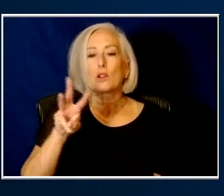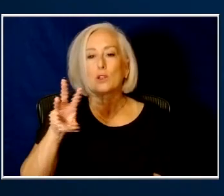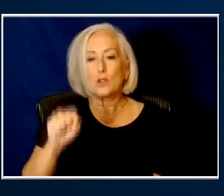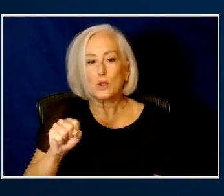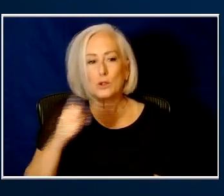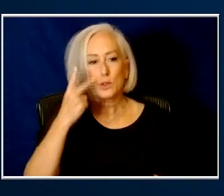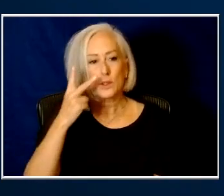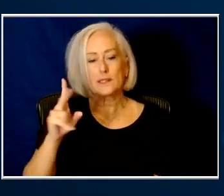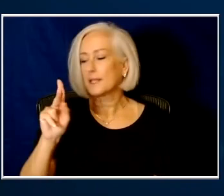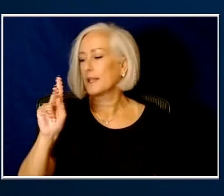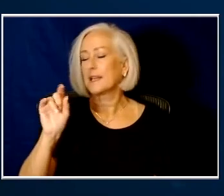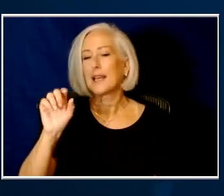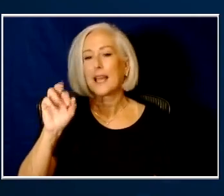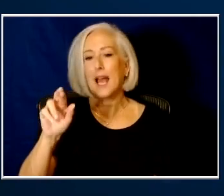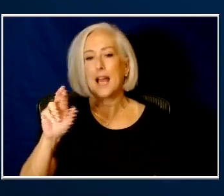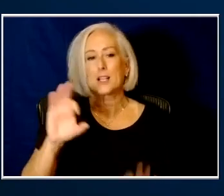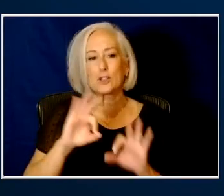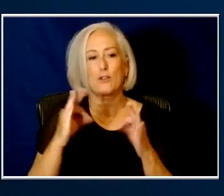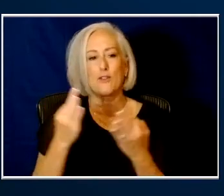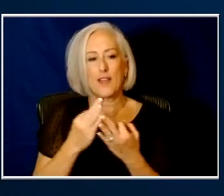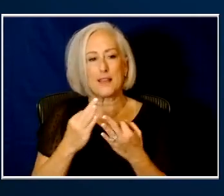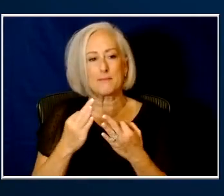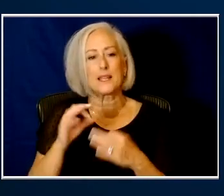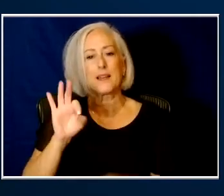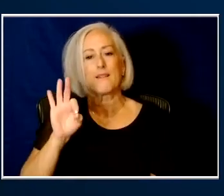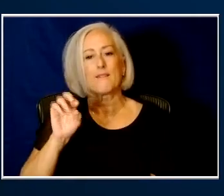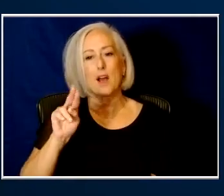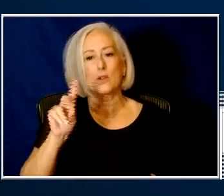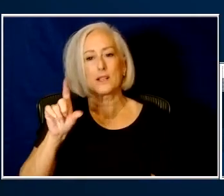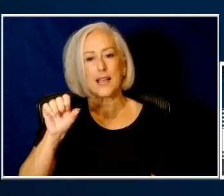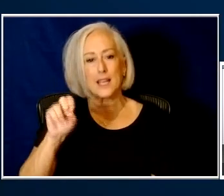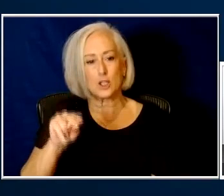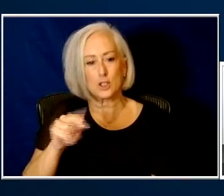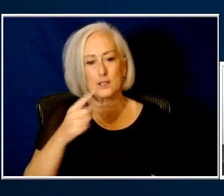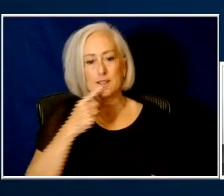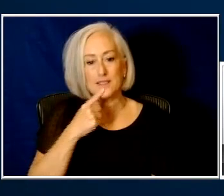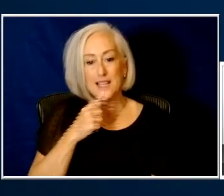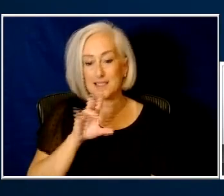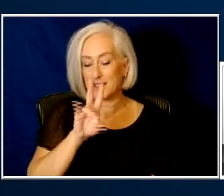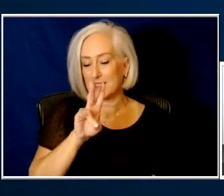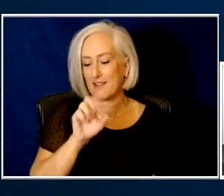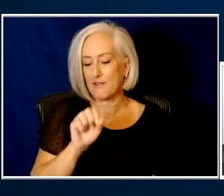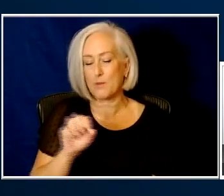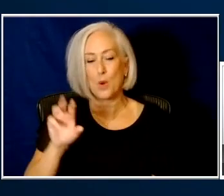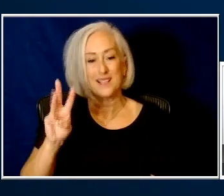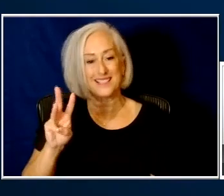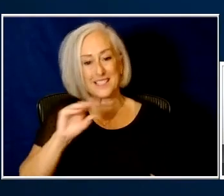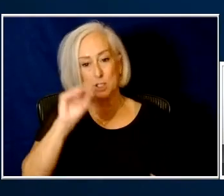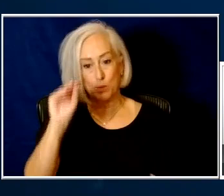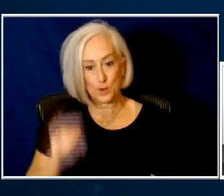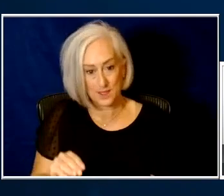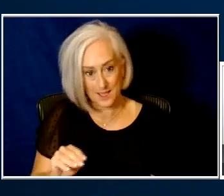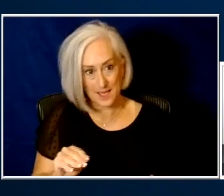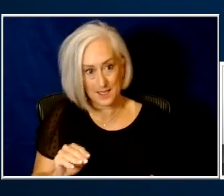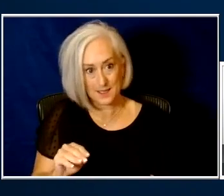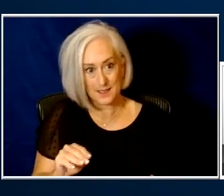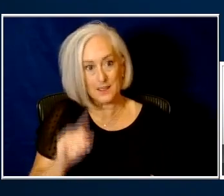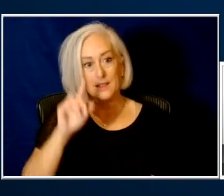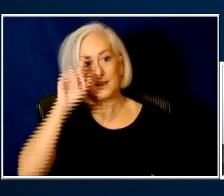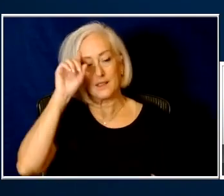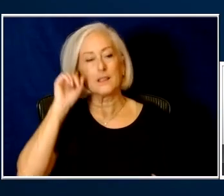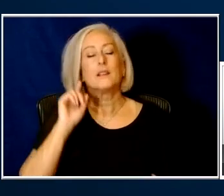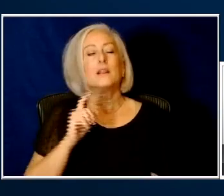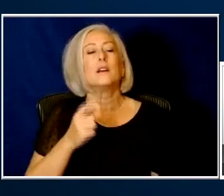Foundation showing a relatively few Americans, only about 7.6%, out of, or 17.6 million, sorry, out of